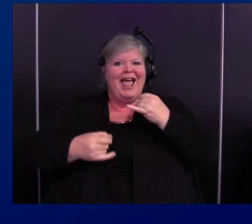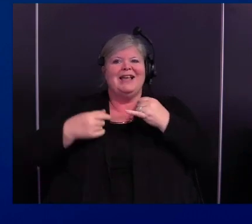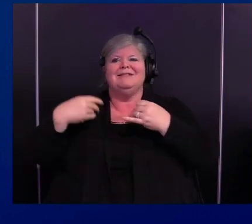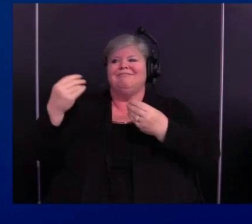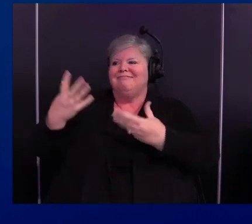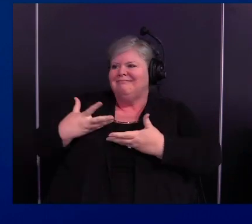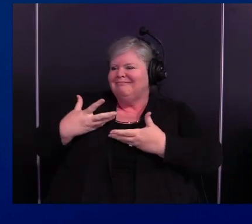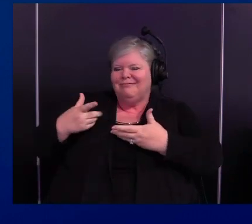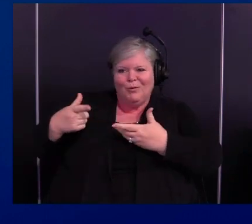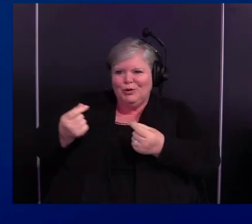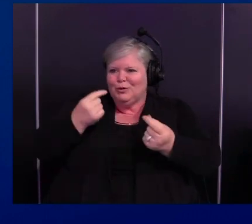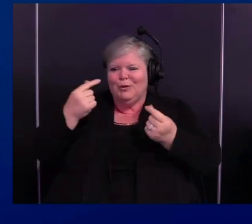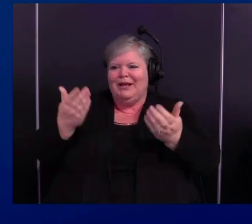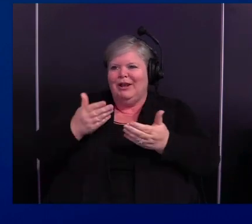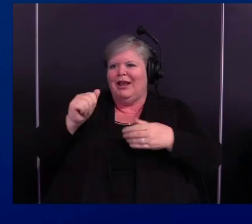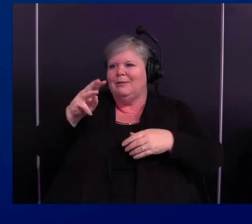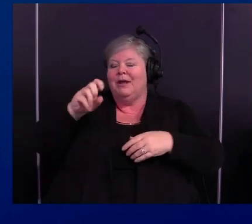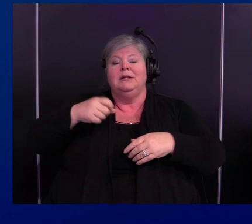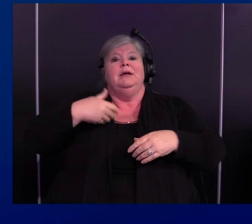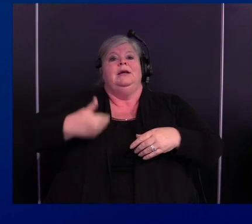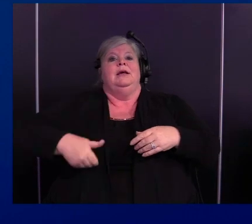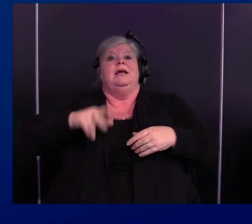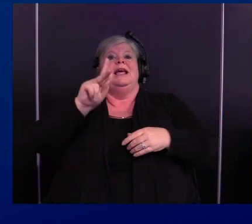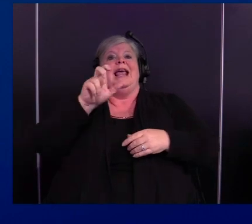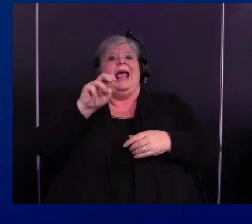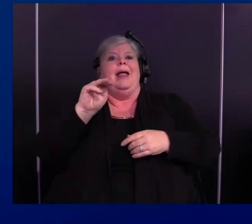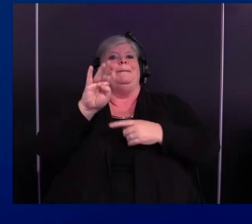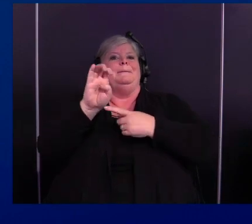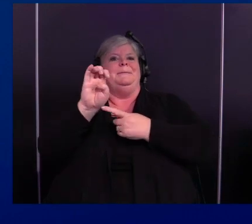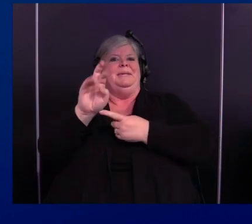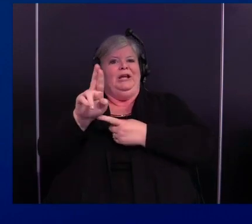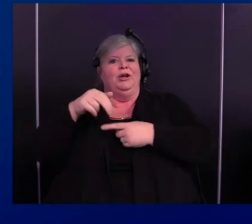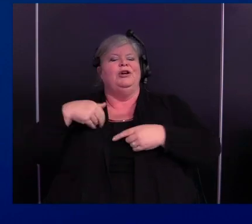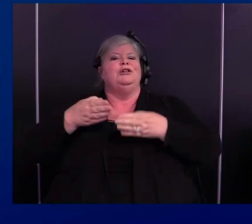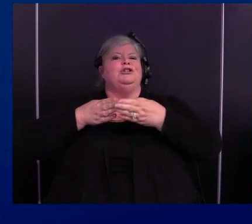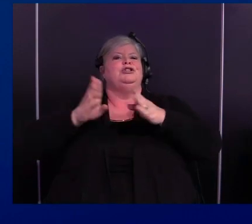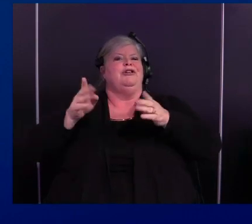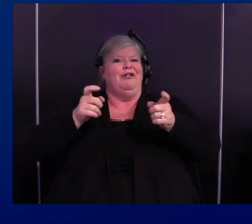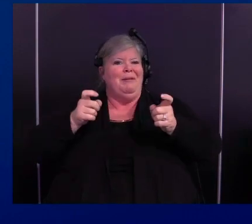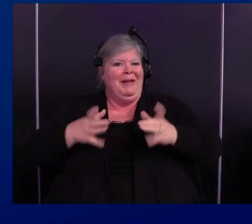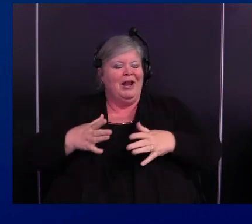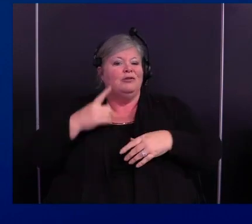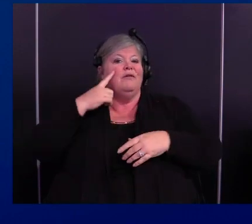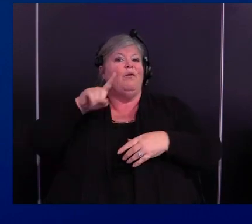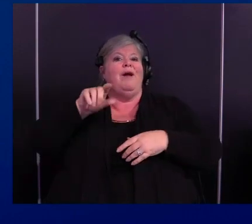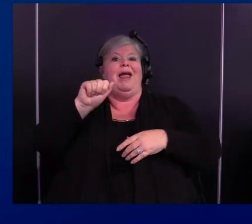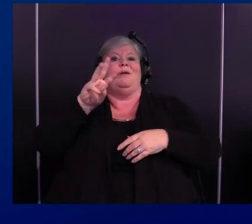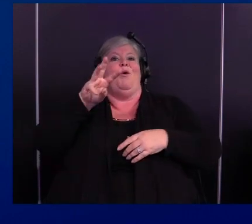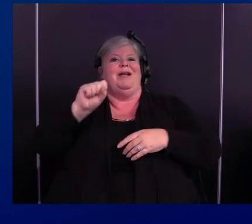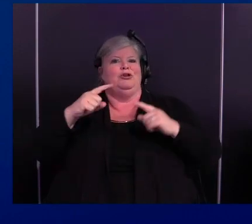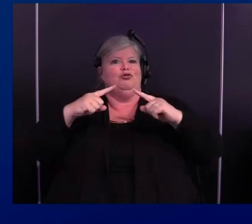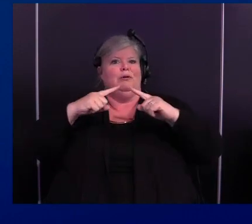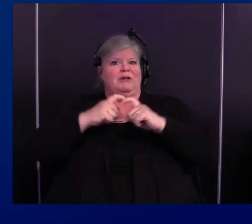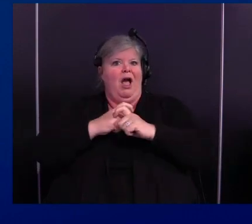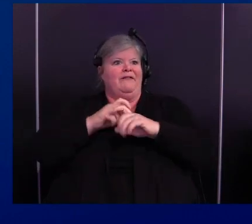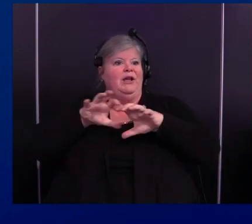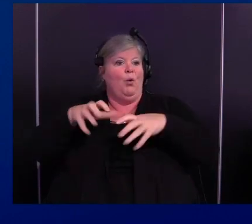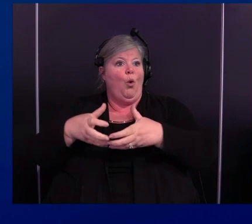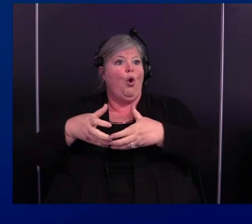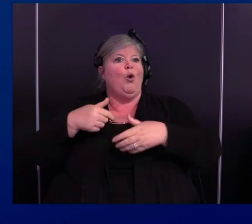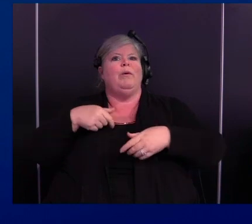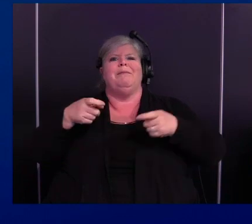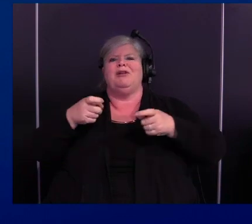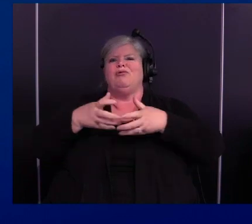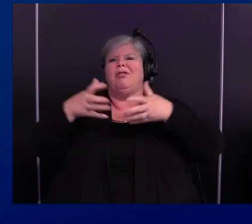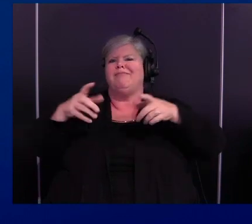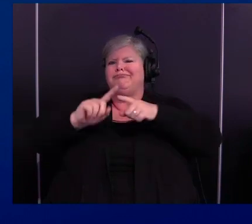at AWS? Great. Yeah, my name is Ken Beer, and I'm a General Manager in the AWS Cryptography org. So we manage a bunch of